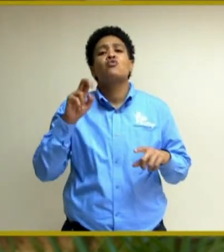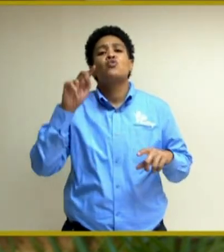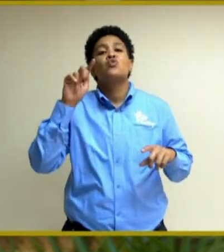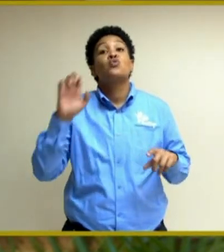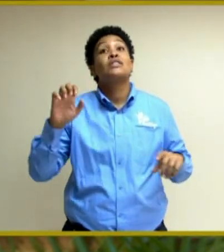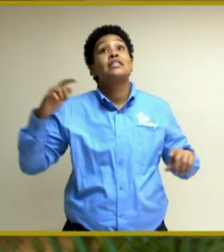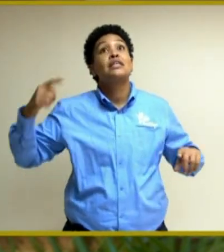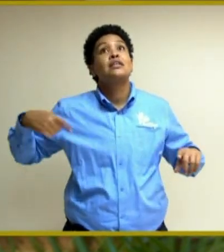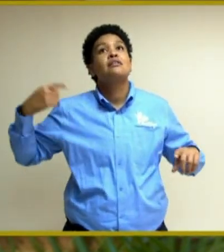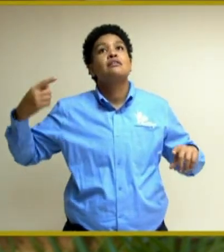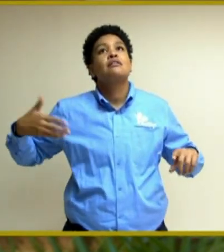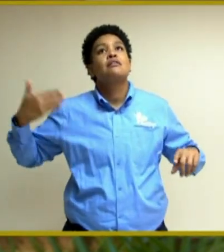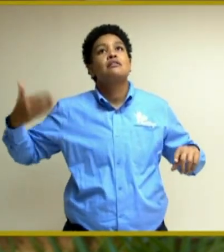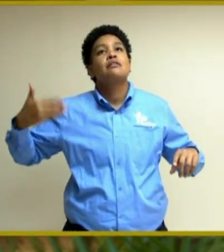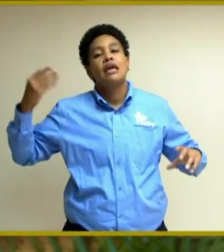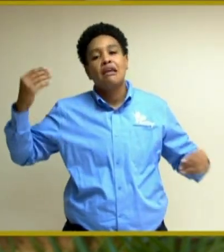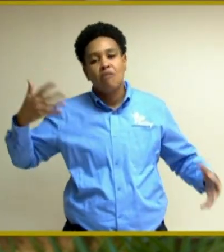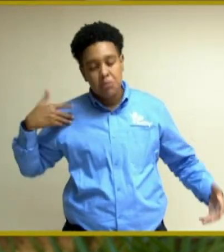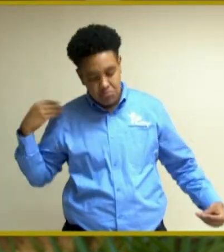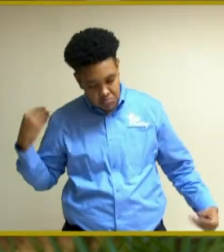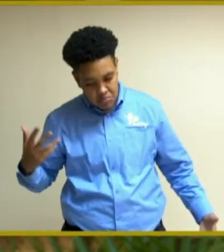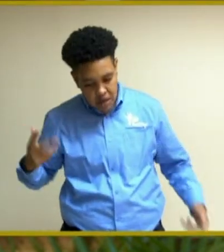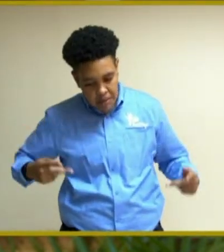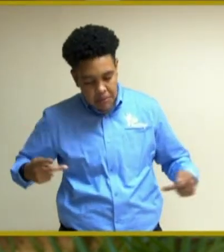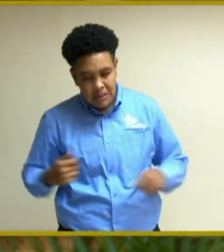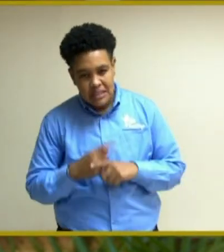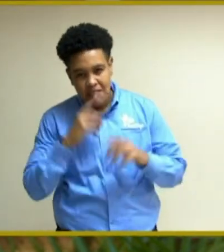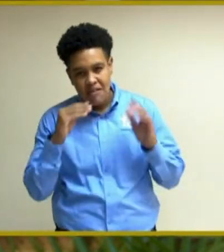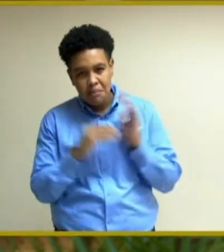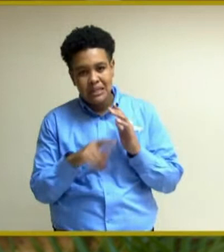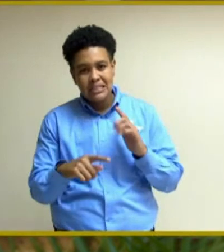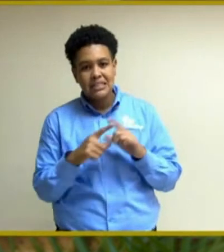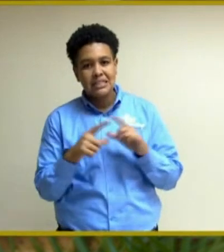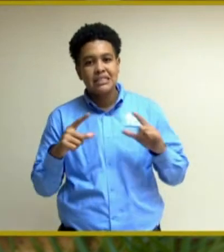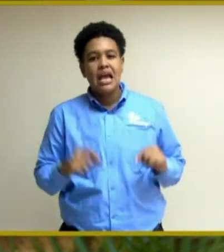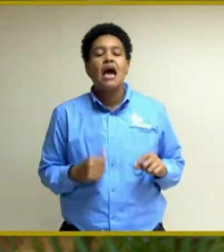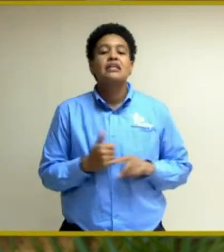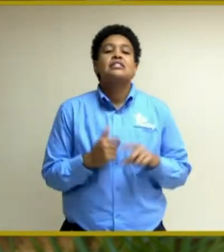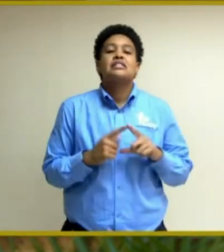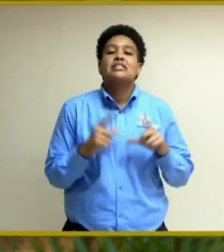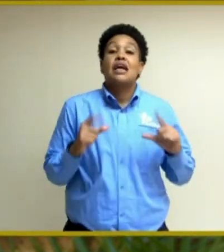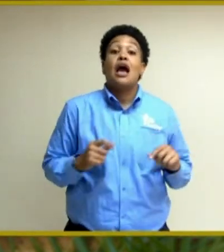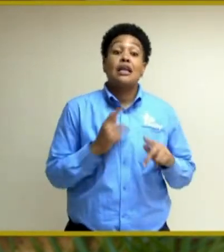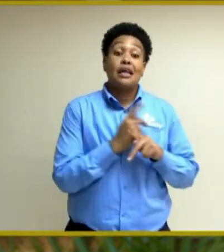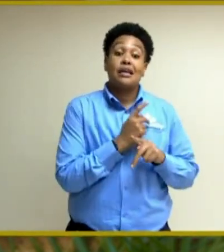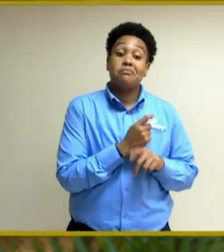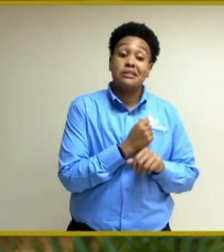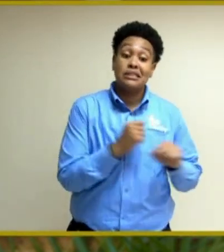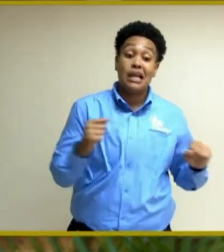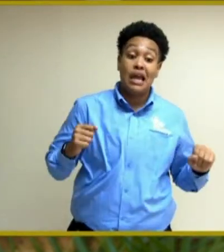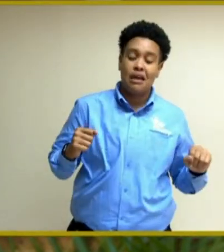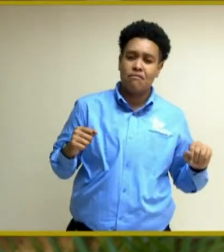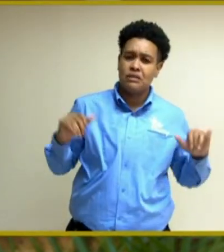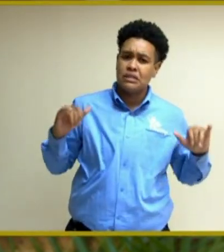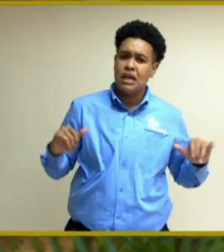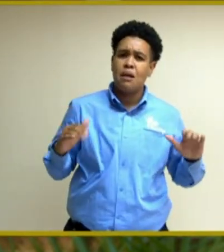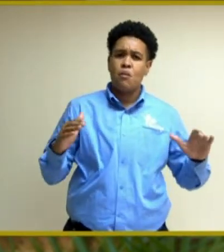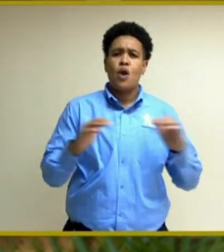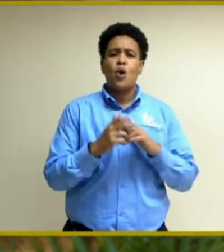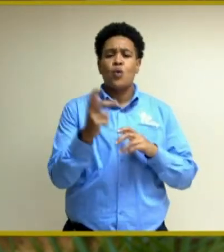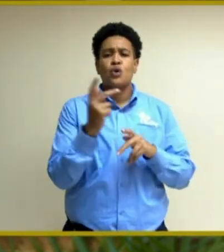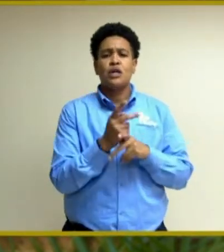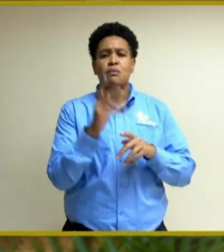we have always given to persons is placed on this card, and the card is kept safely the very same way you keep